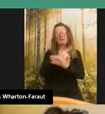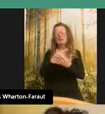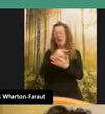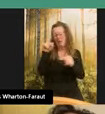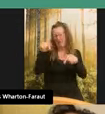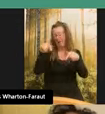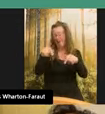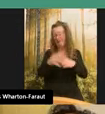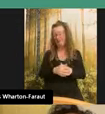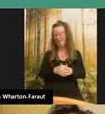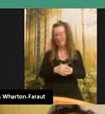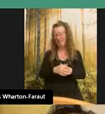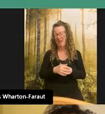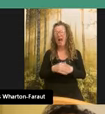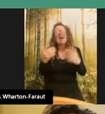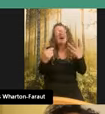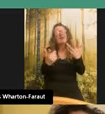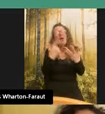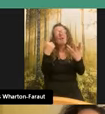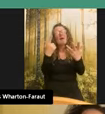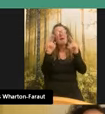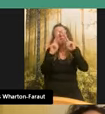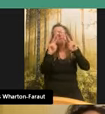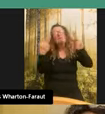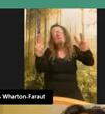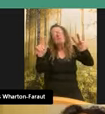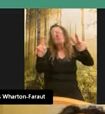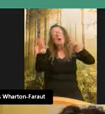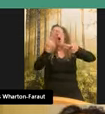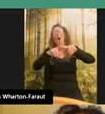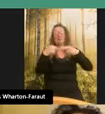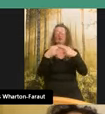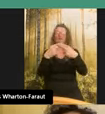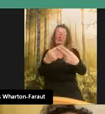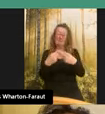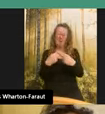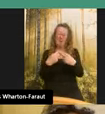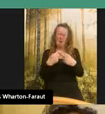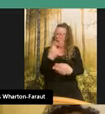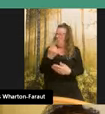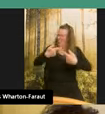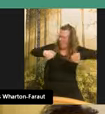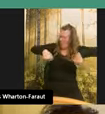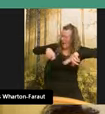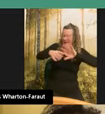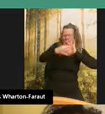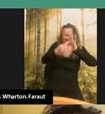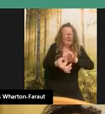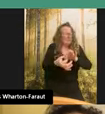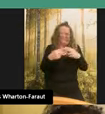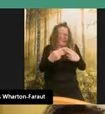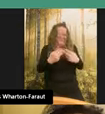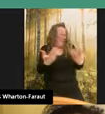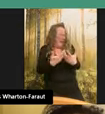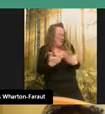another way to think about transport and maybe our contributions, or not even just our contributions, but who are we in relation to